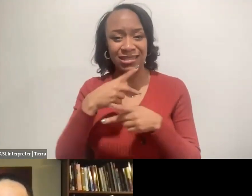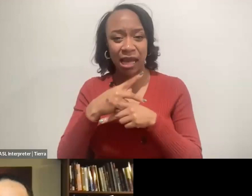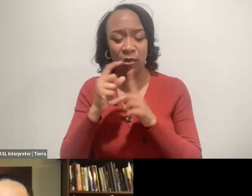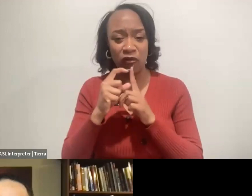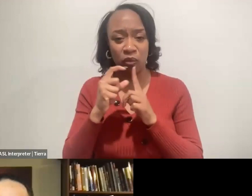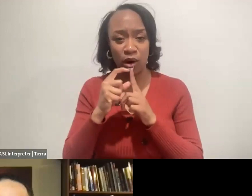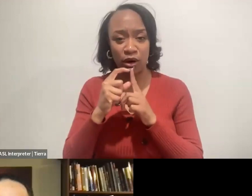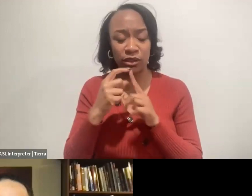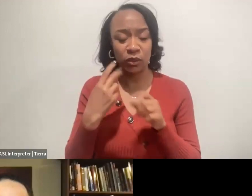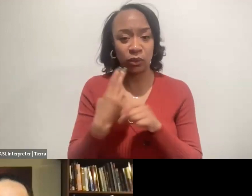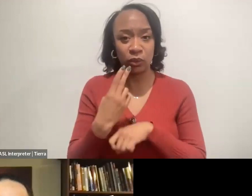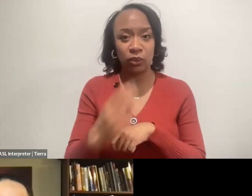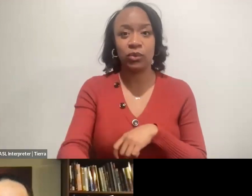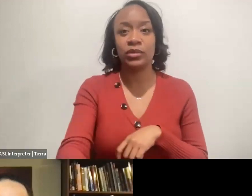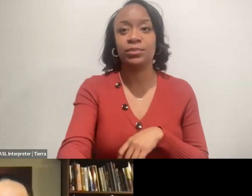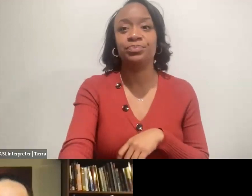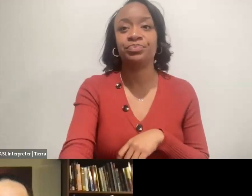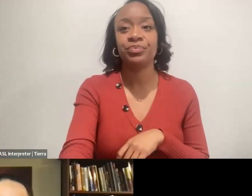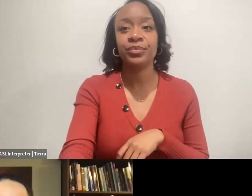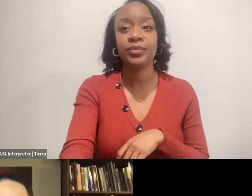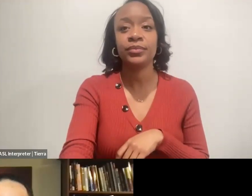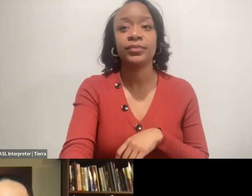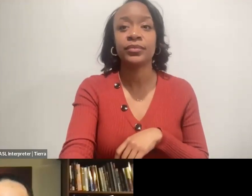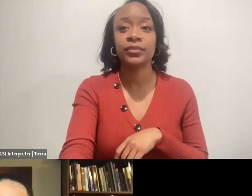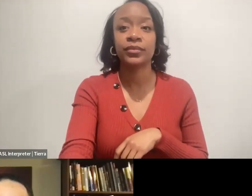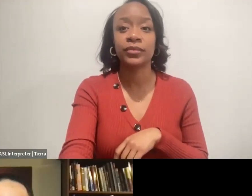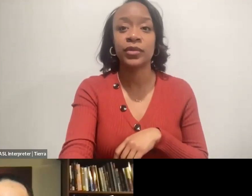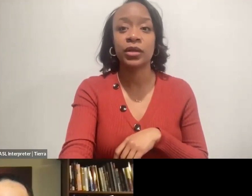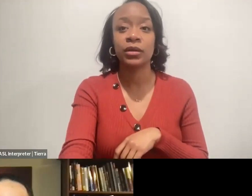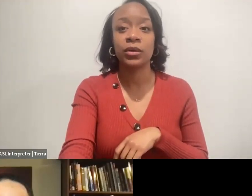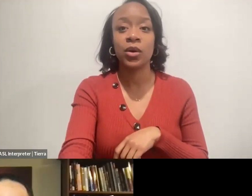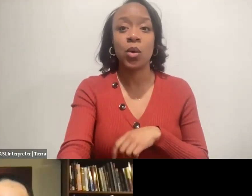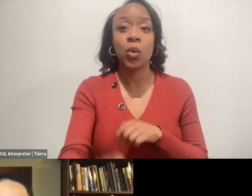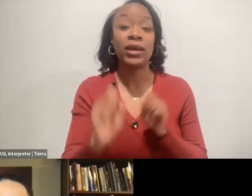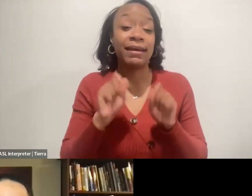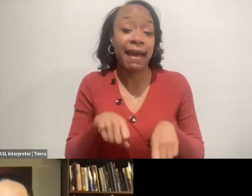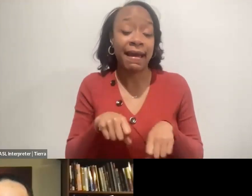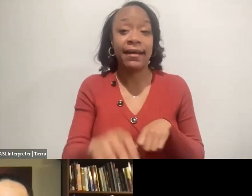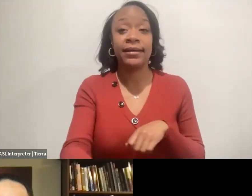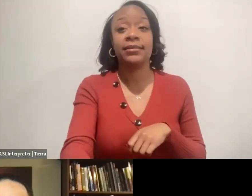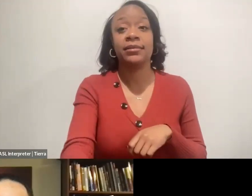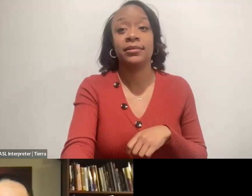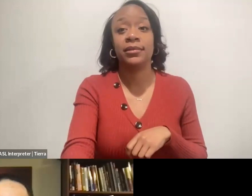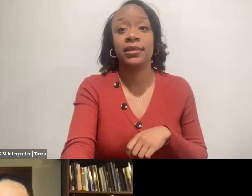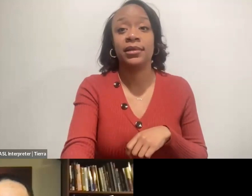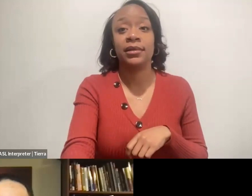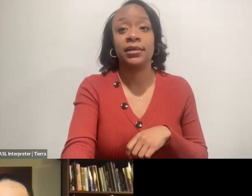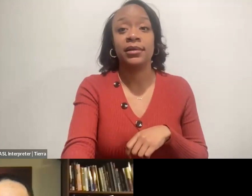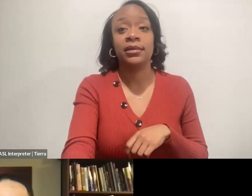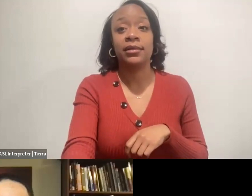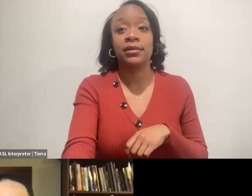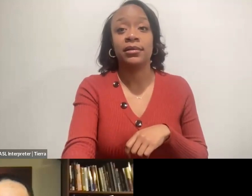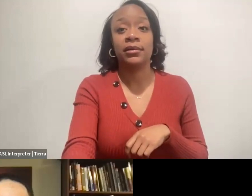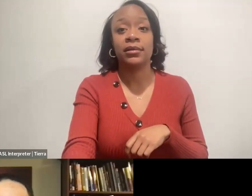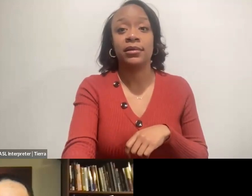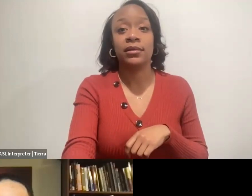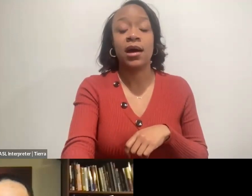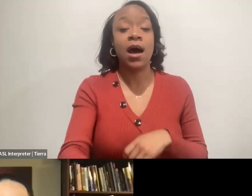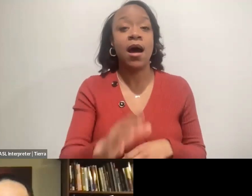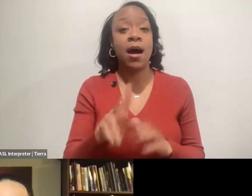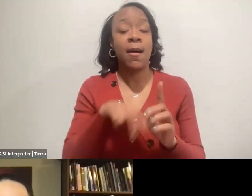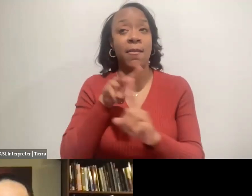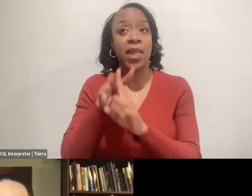then we can and could justifiably apply it to what Hamas does, then why is